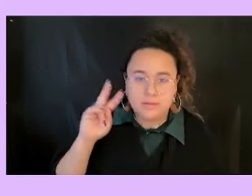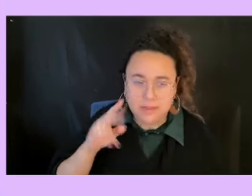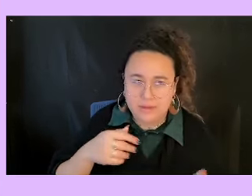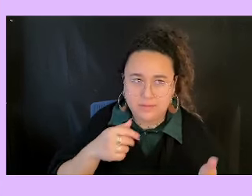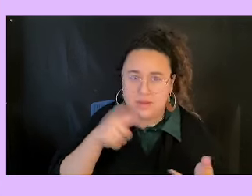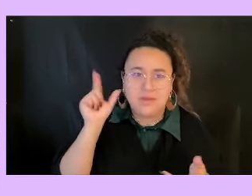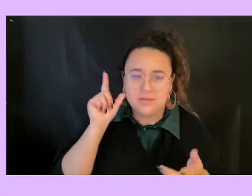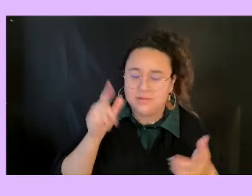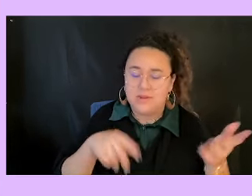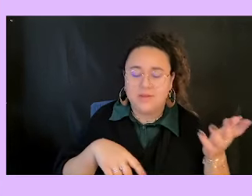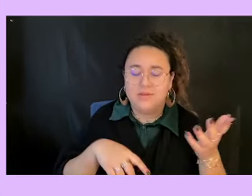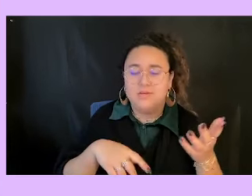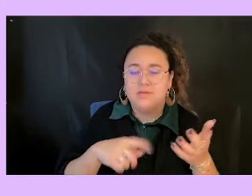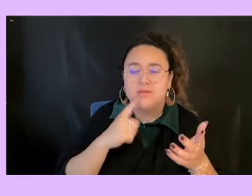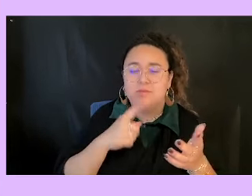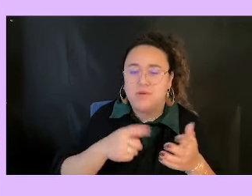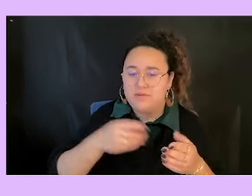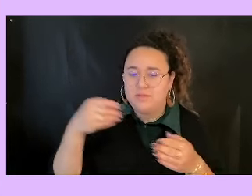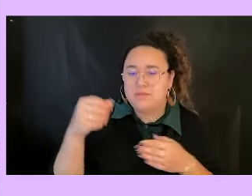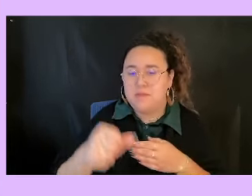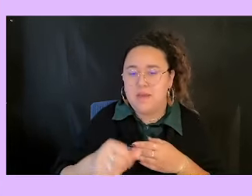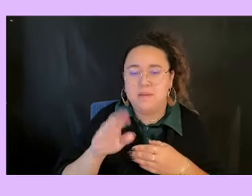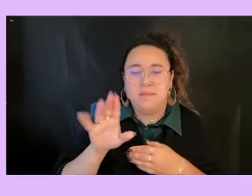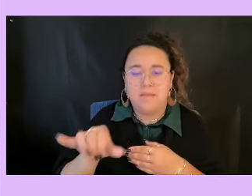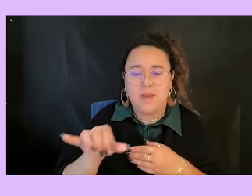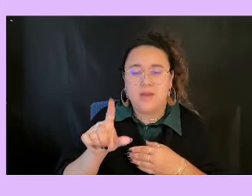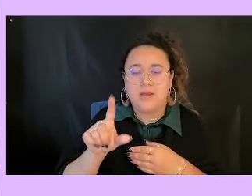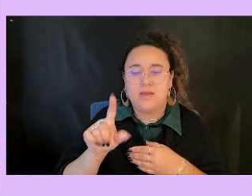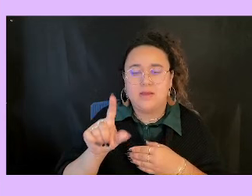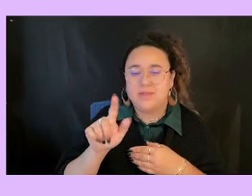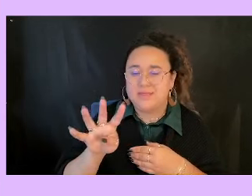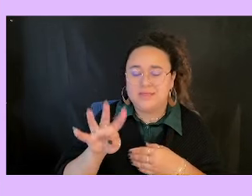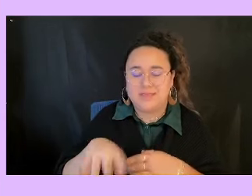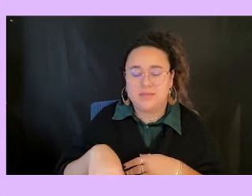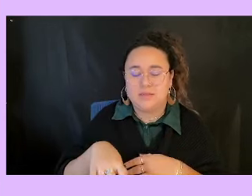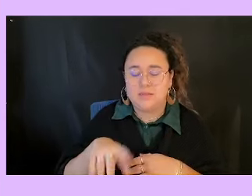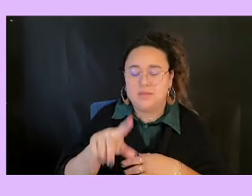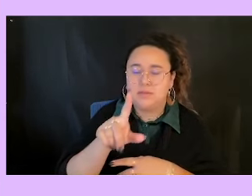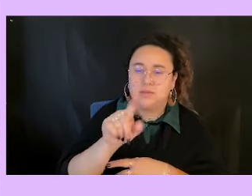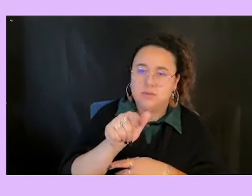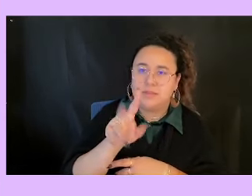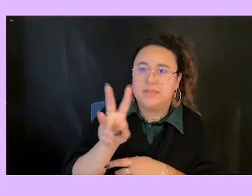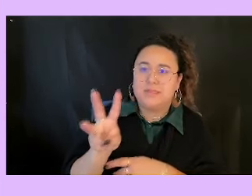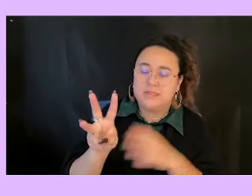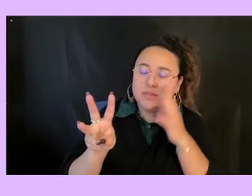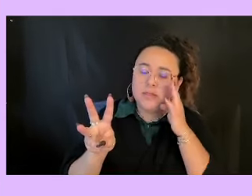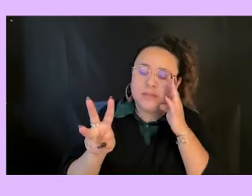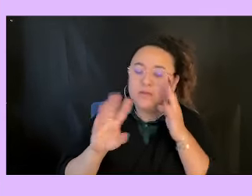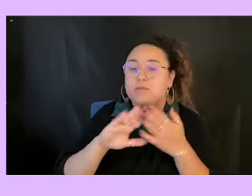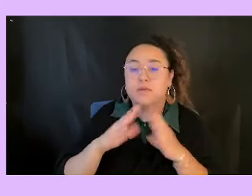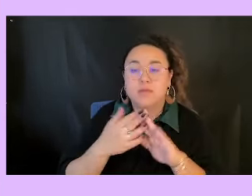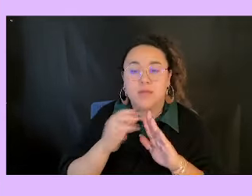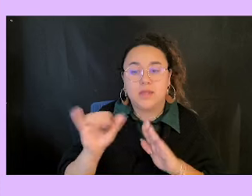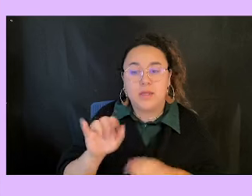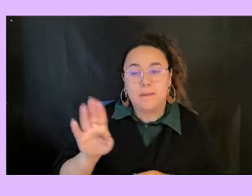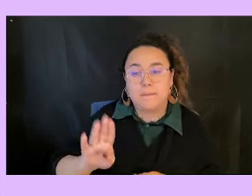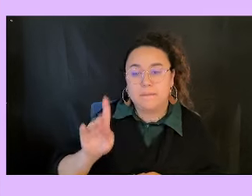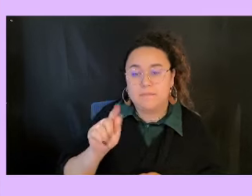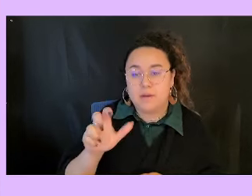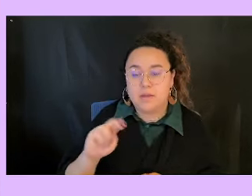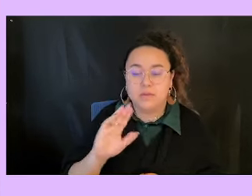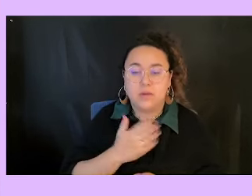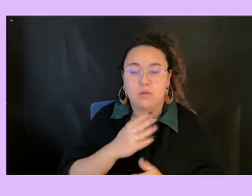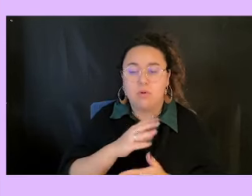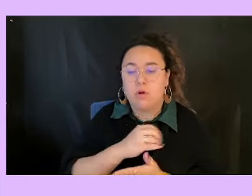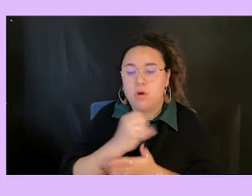of calendar year 2026. And for a city like Boston, our arts office has an annual budget